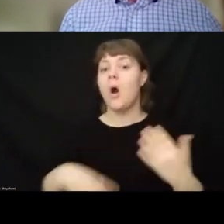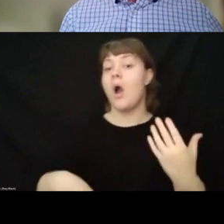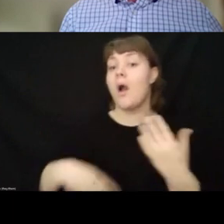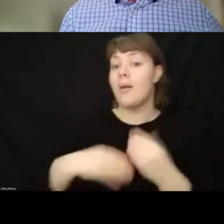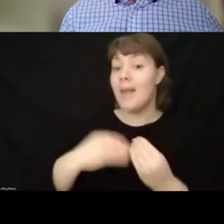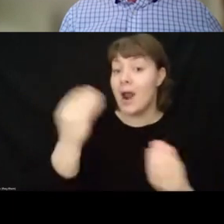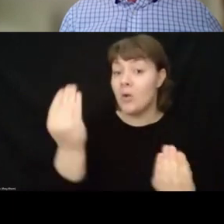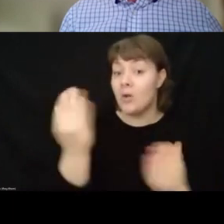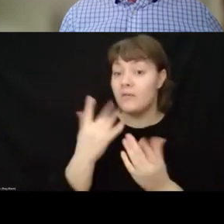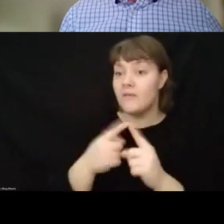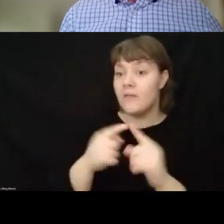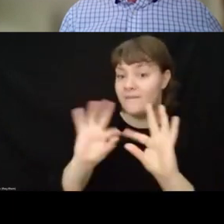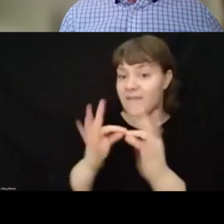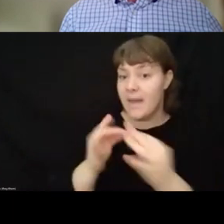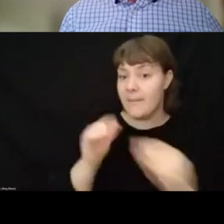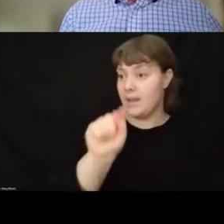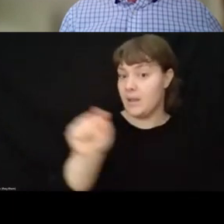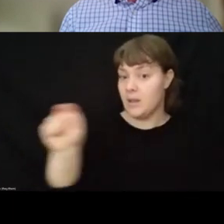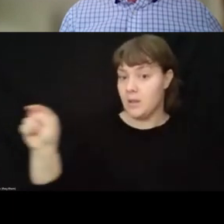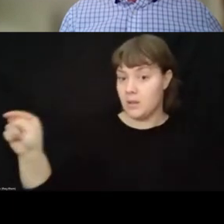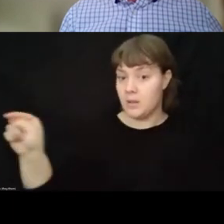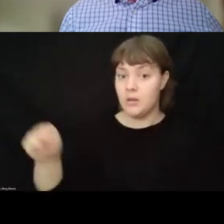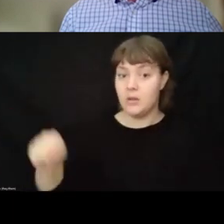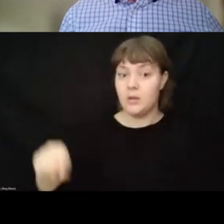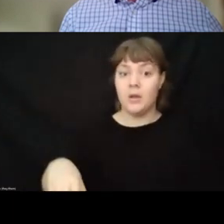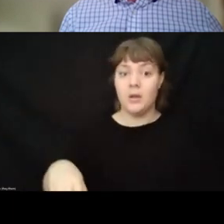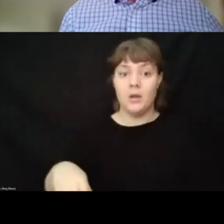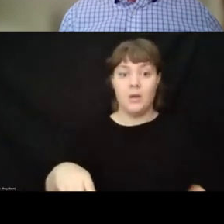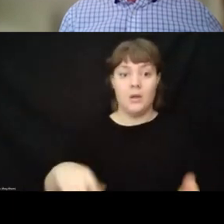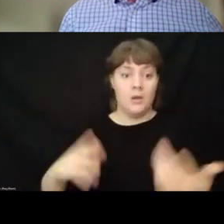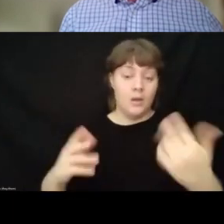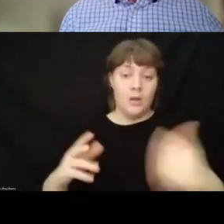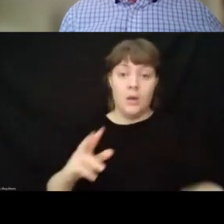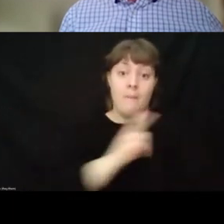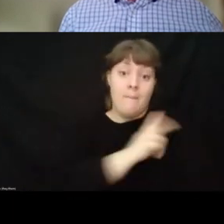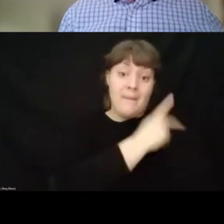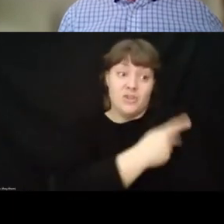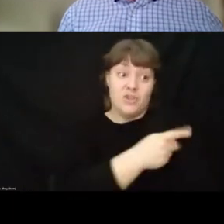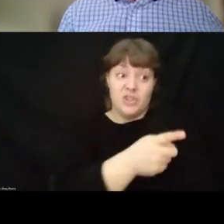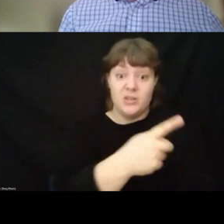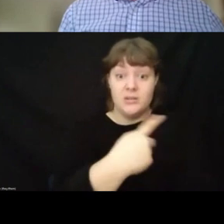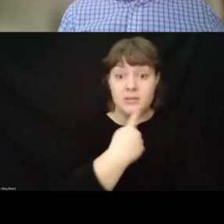family members. A patient may talk about,